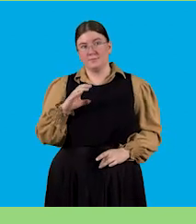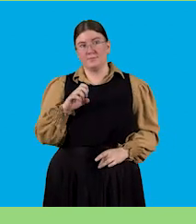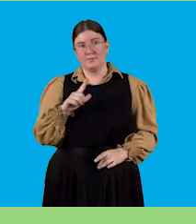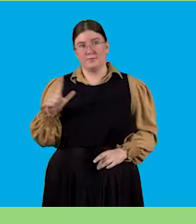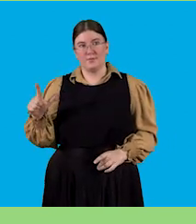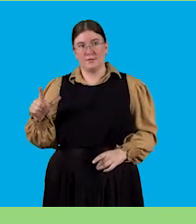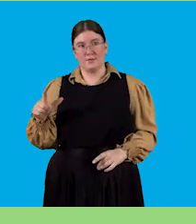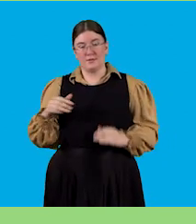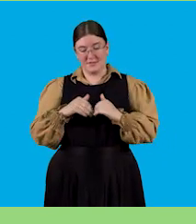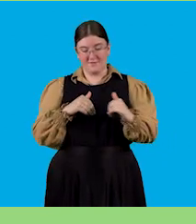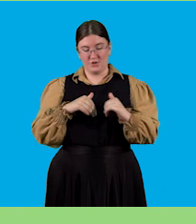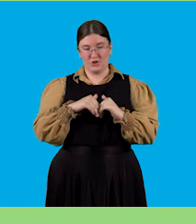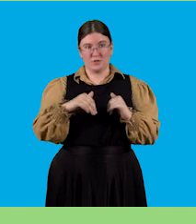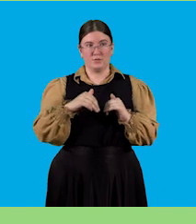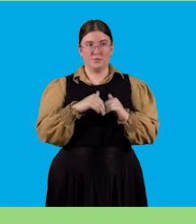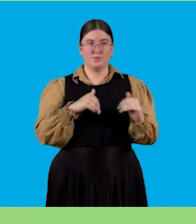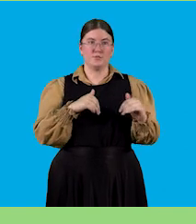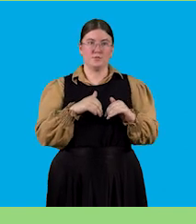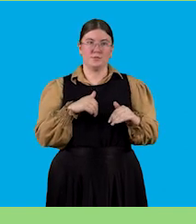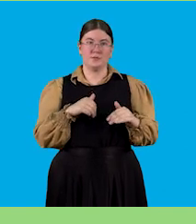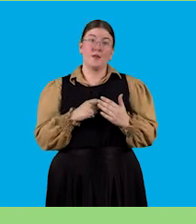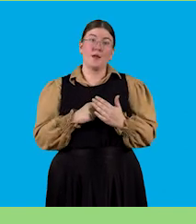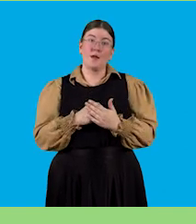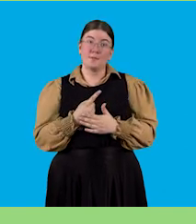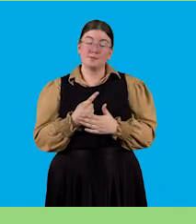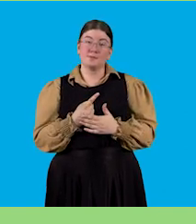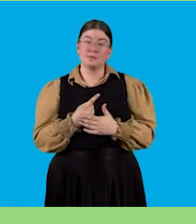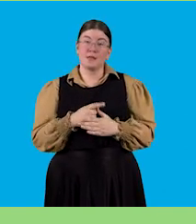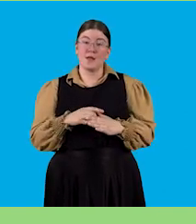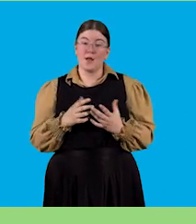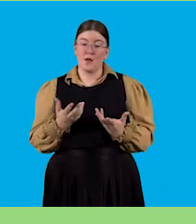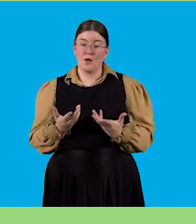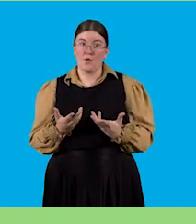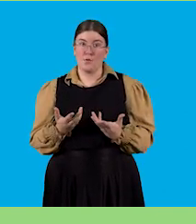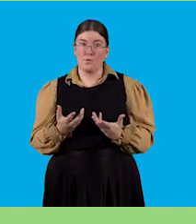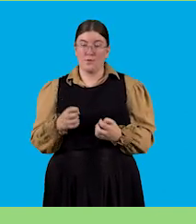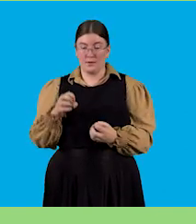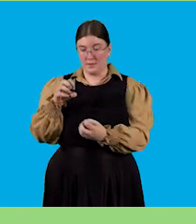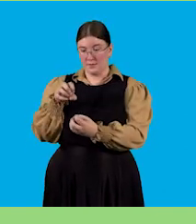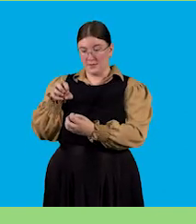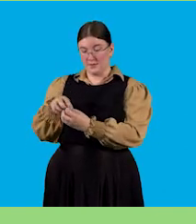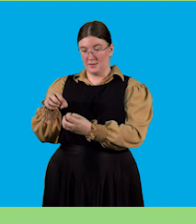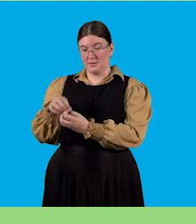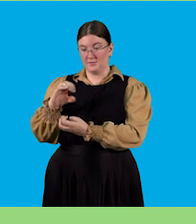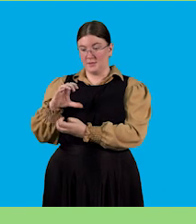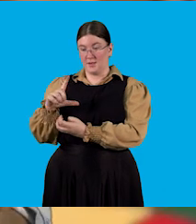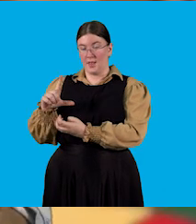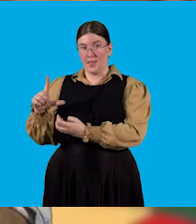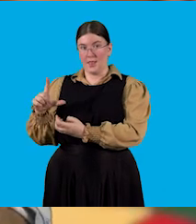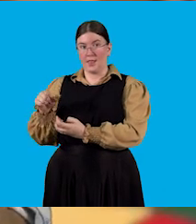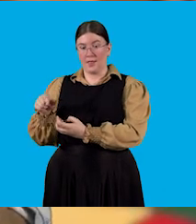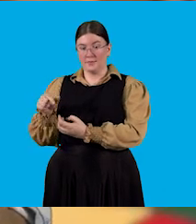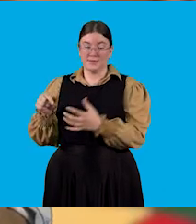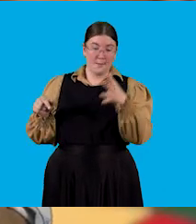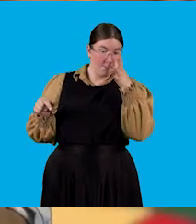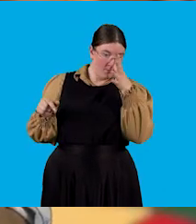And then next, we have cell division. We've spoken about cell division. That happens immediately after the egg